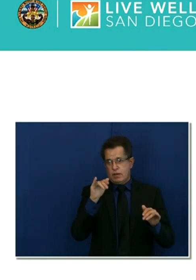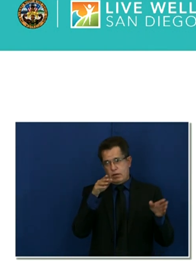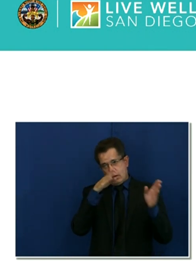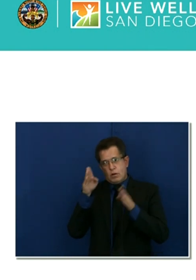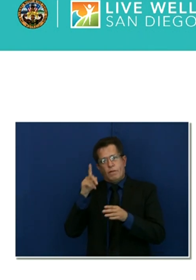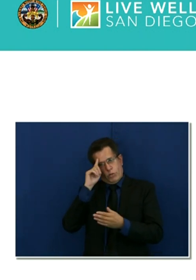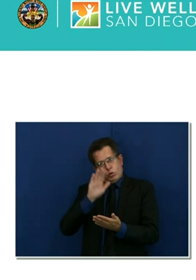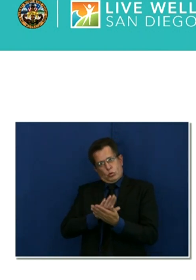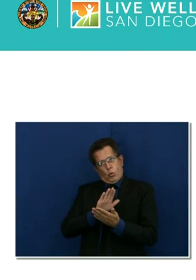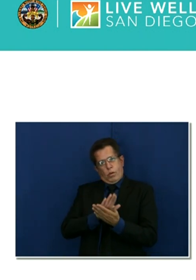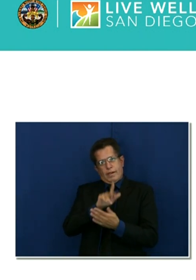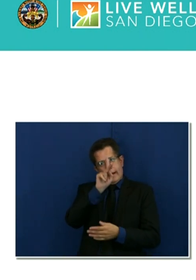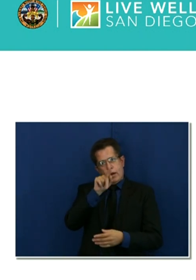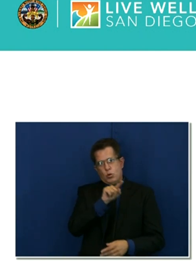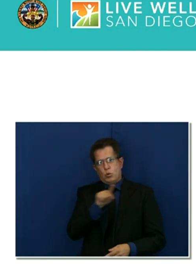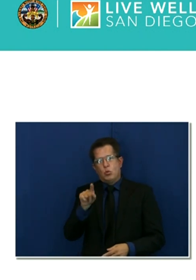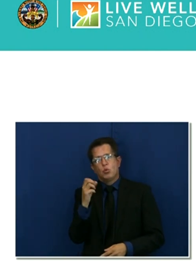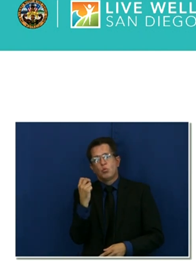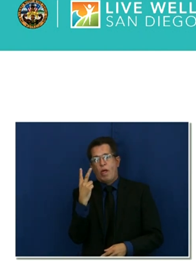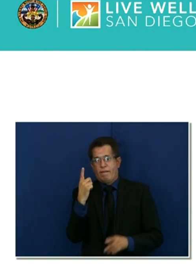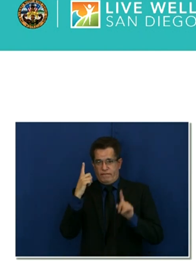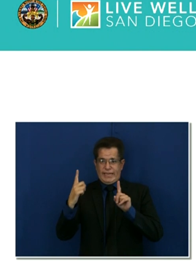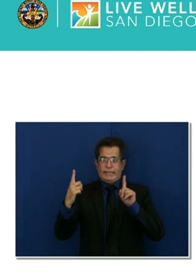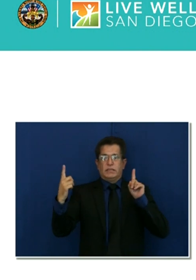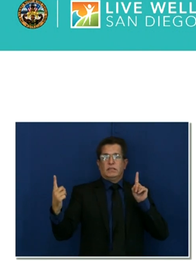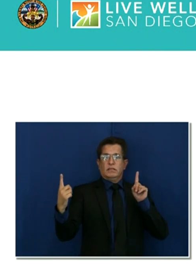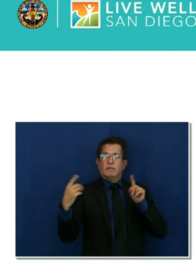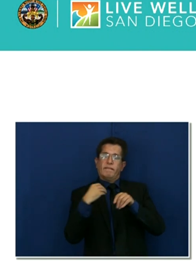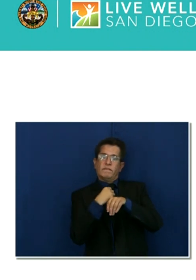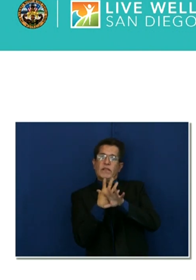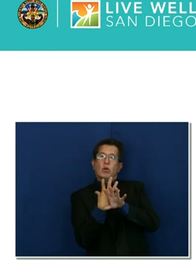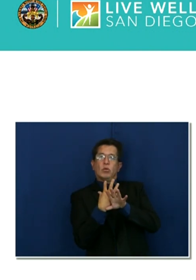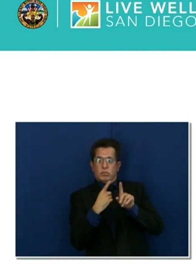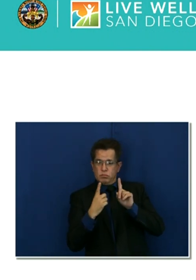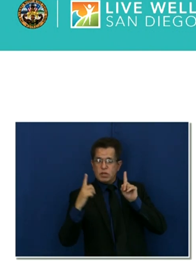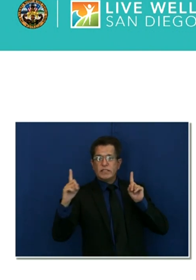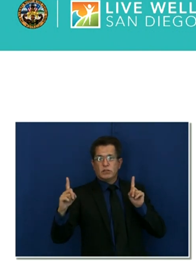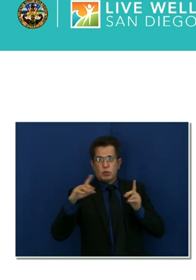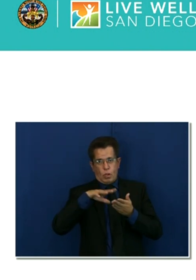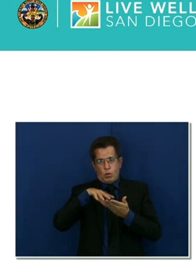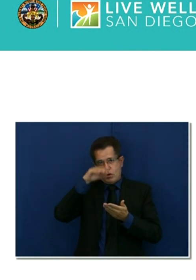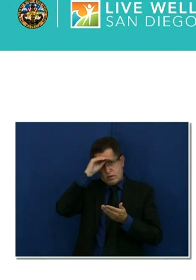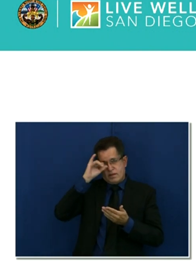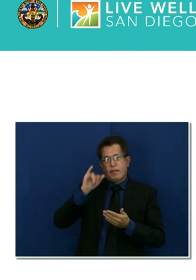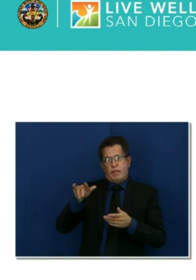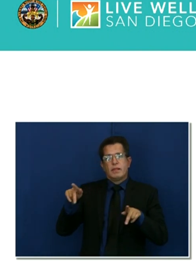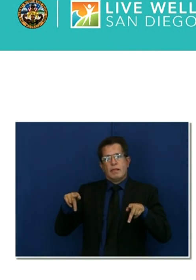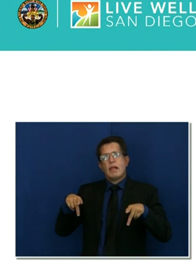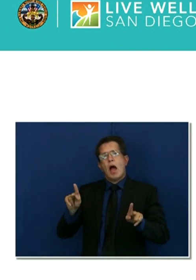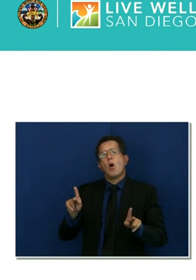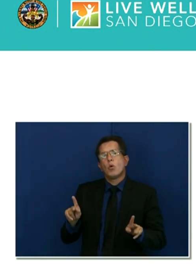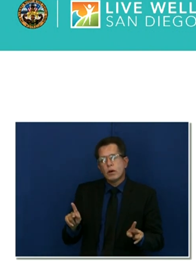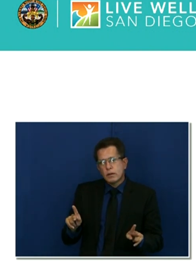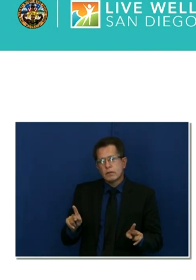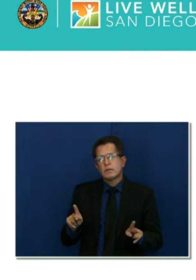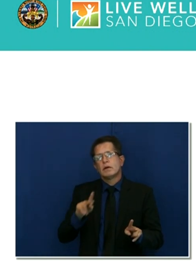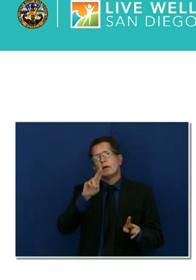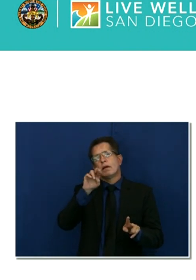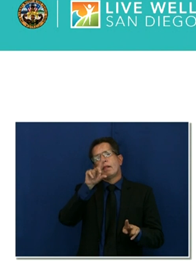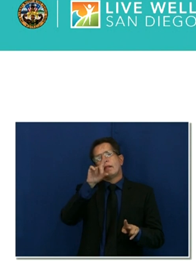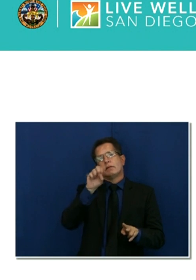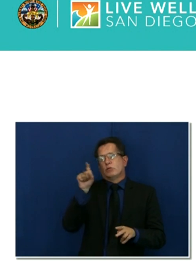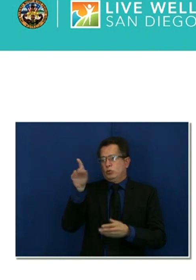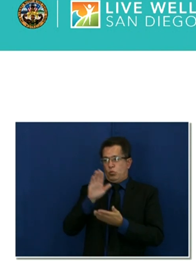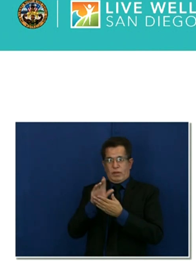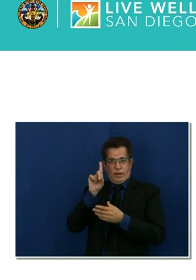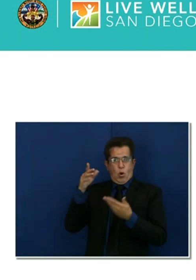12, distance learning would be only allowed unless the schools had